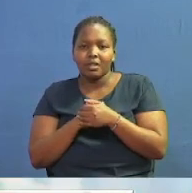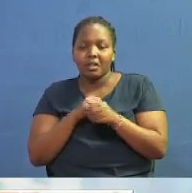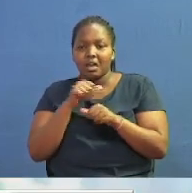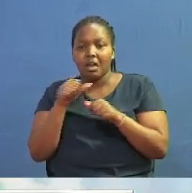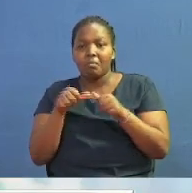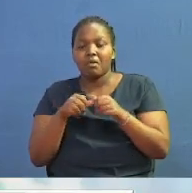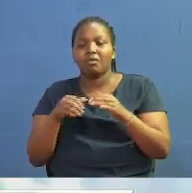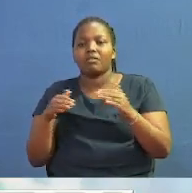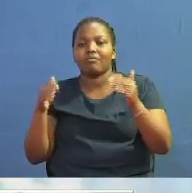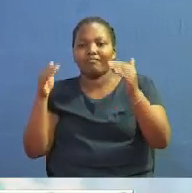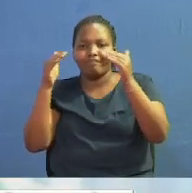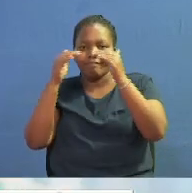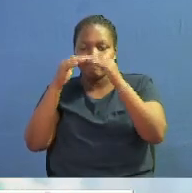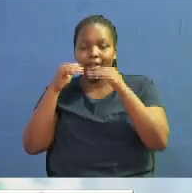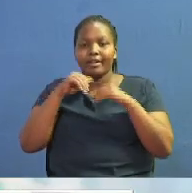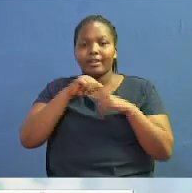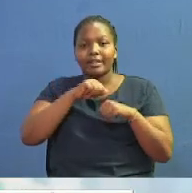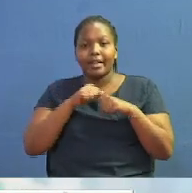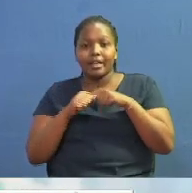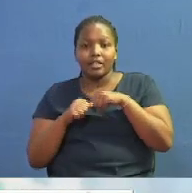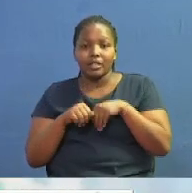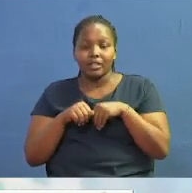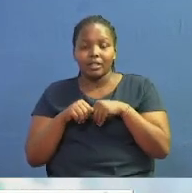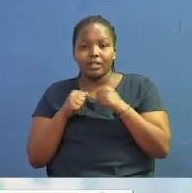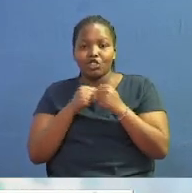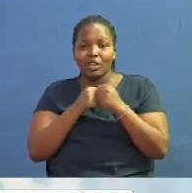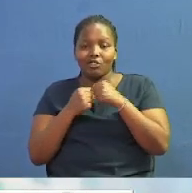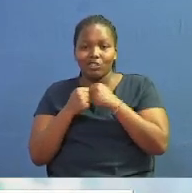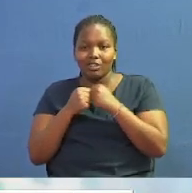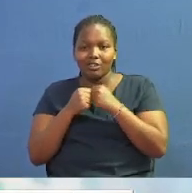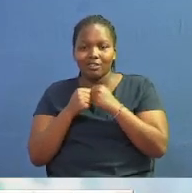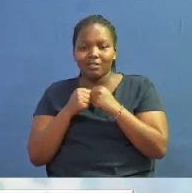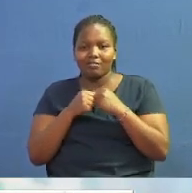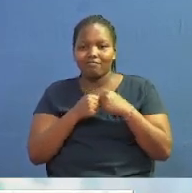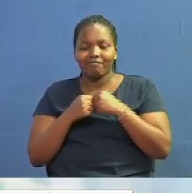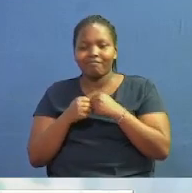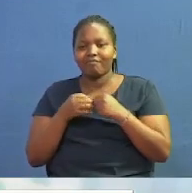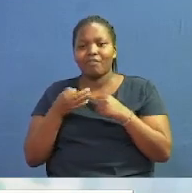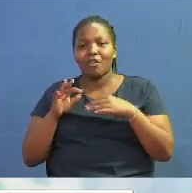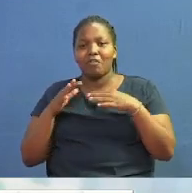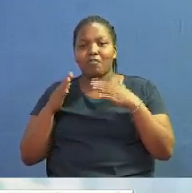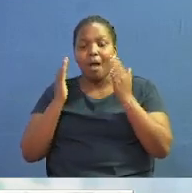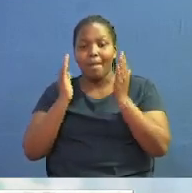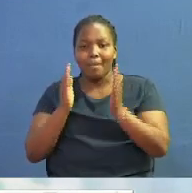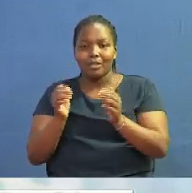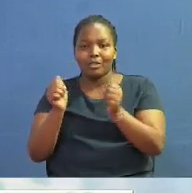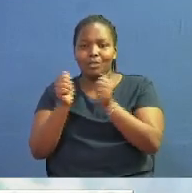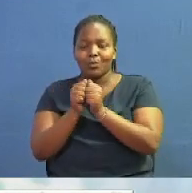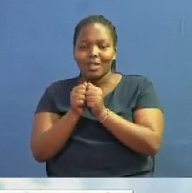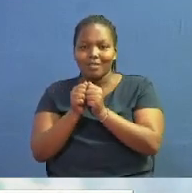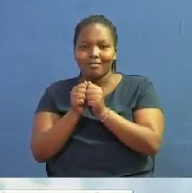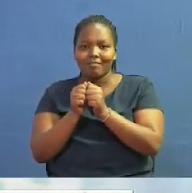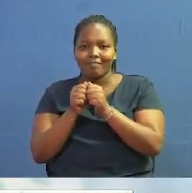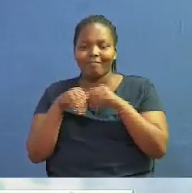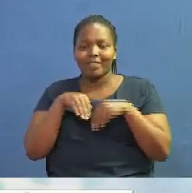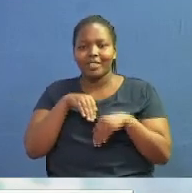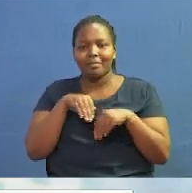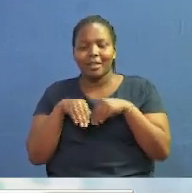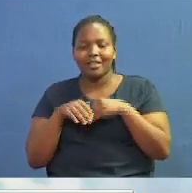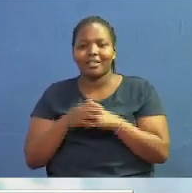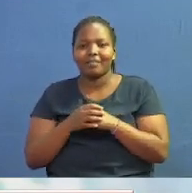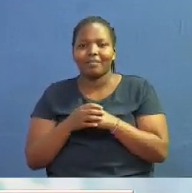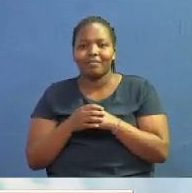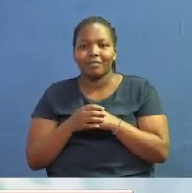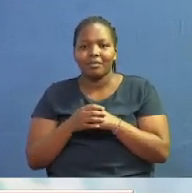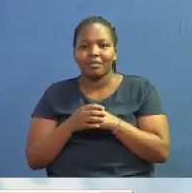alleviating challenges that are faced by persons with disabilities? I have seen recently, I was in a conversation with the